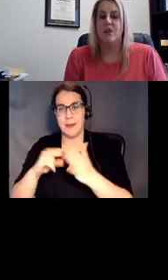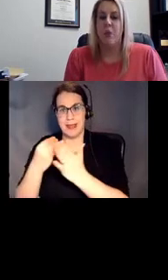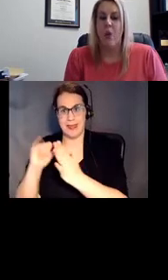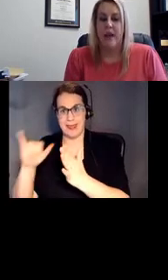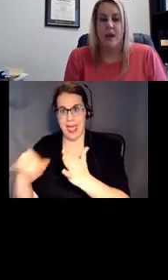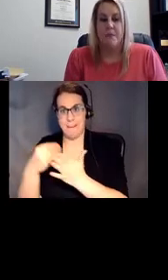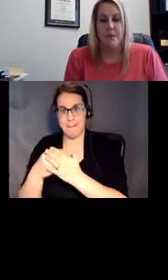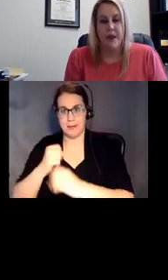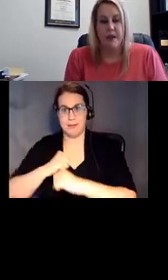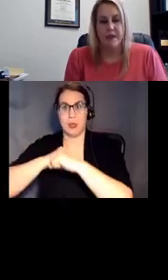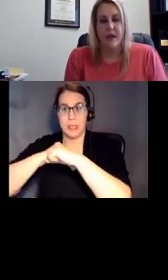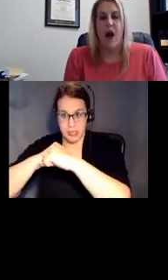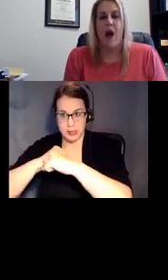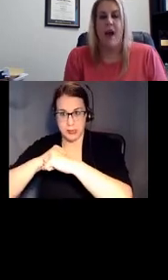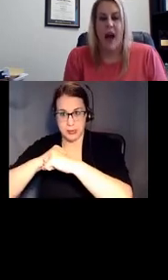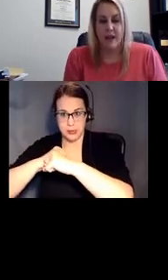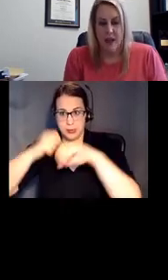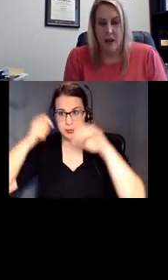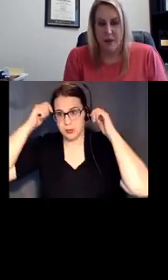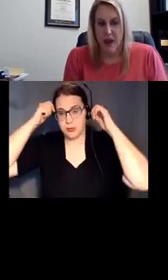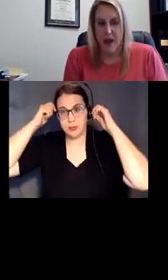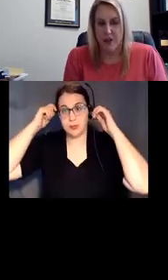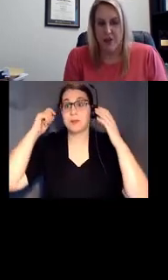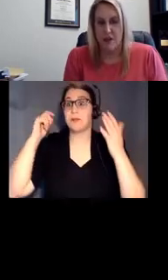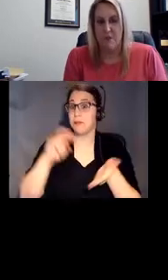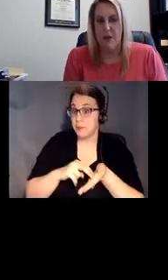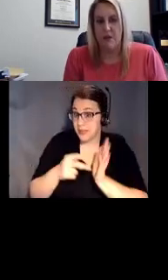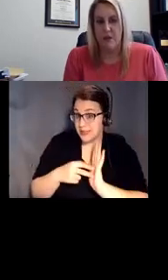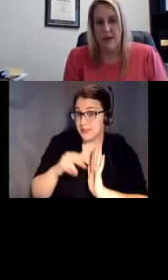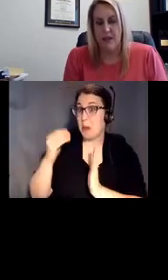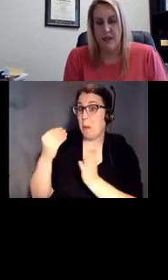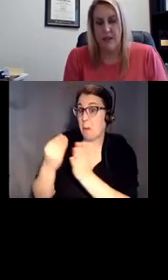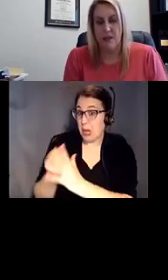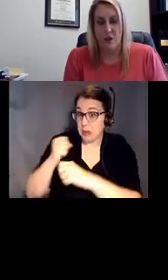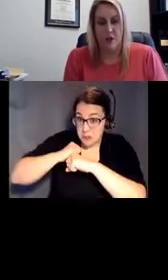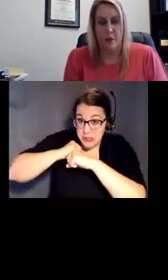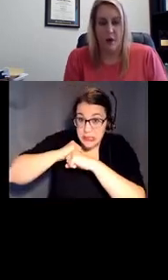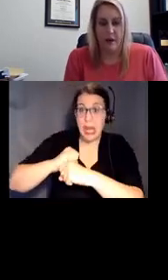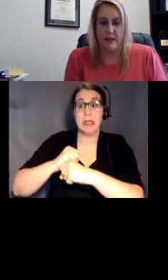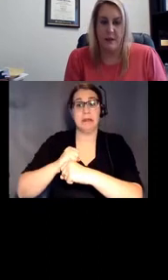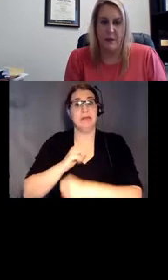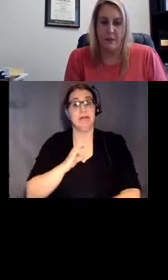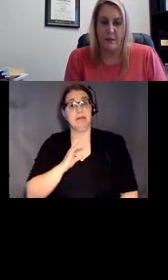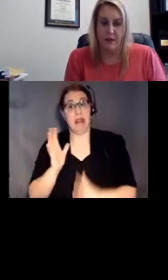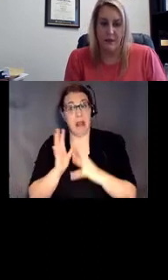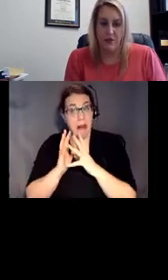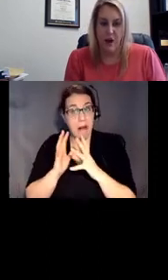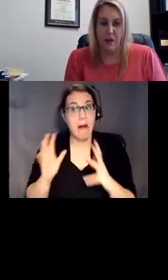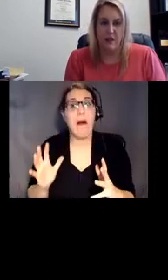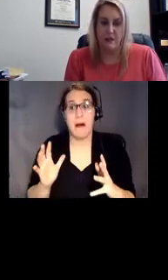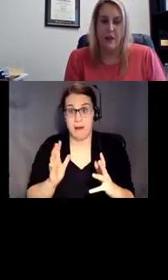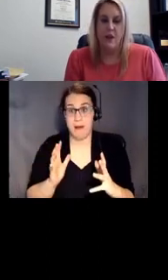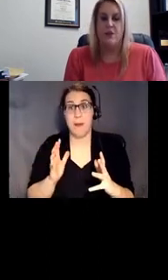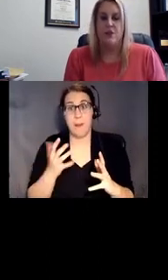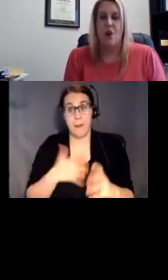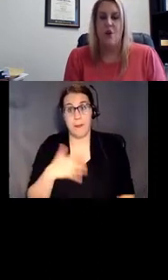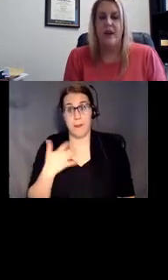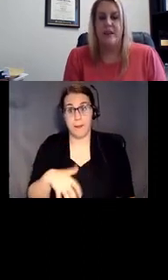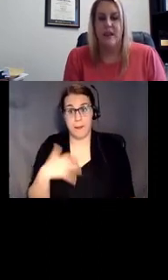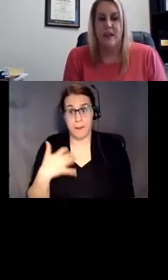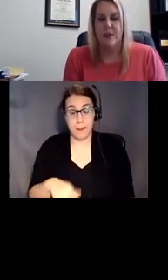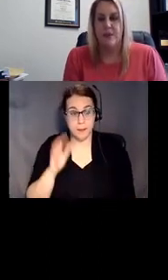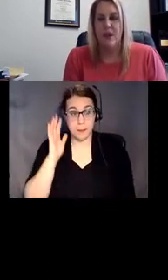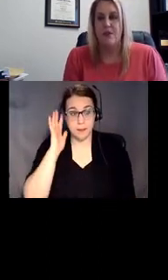there is quite a bit of asset protection built into these third-party supplemental needs trusts.